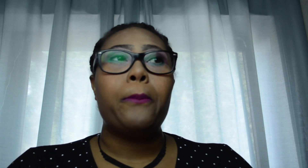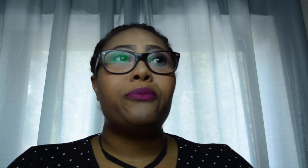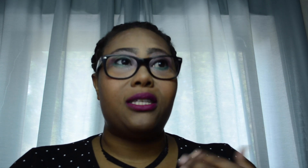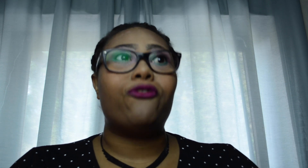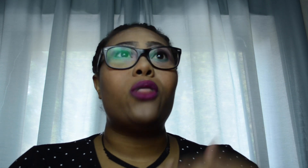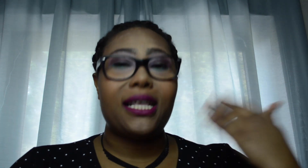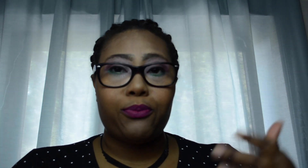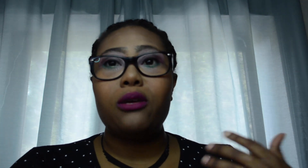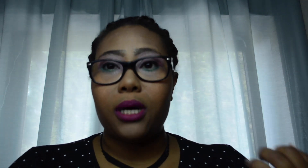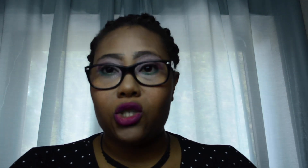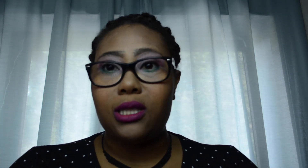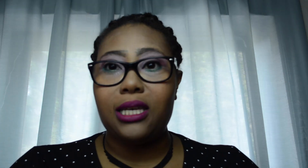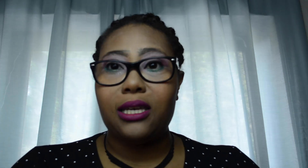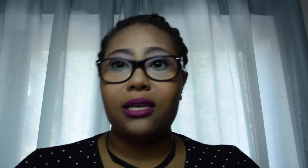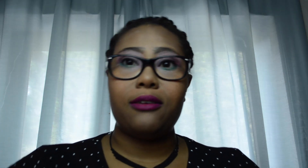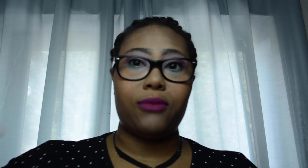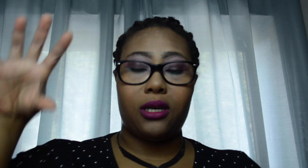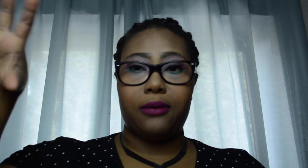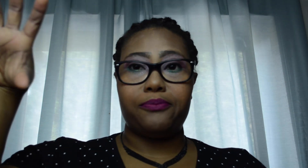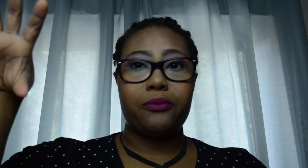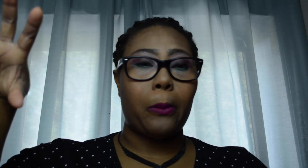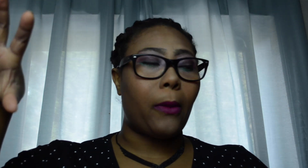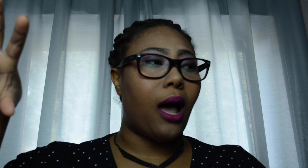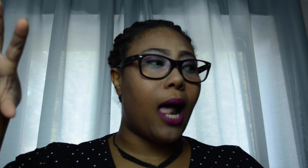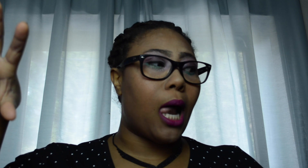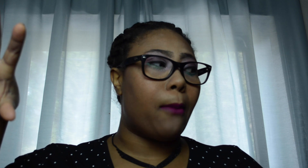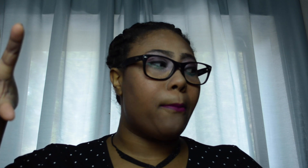so that's pretty much